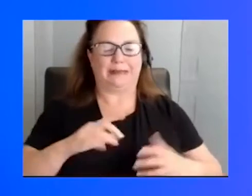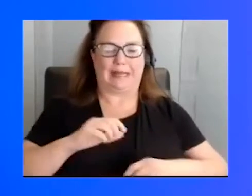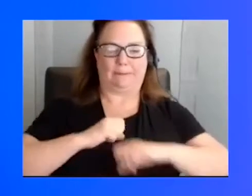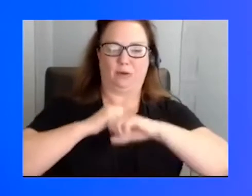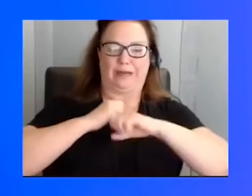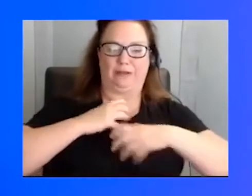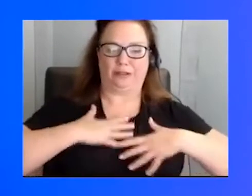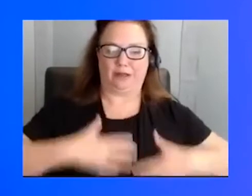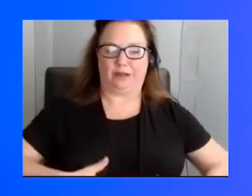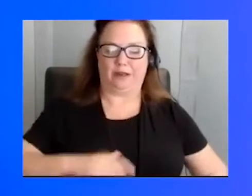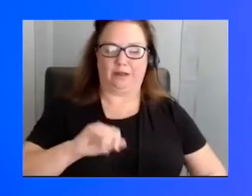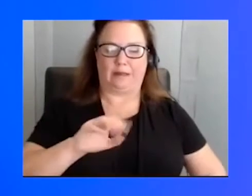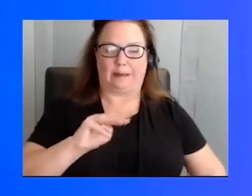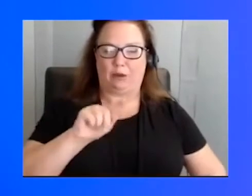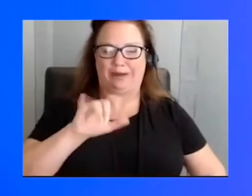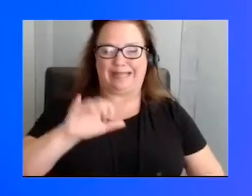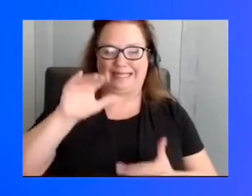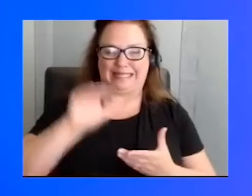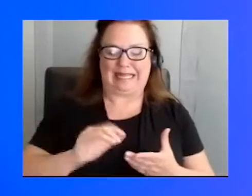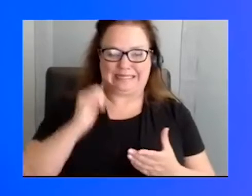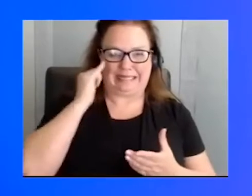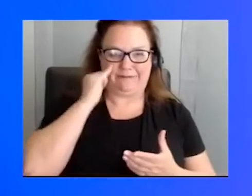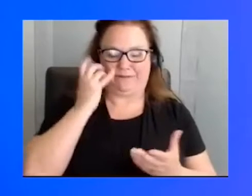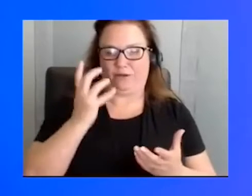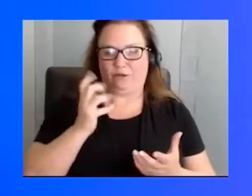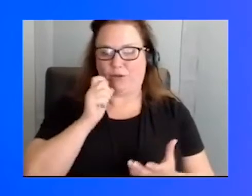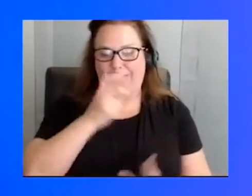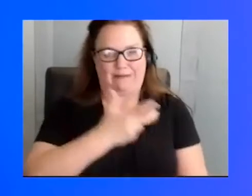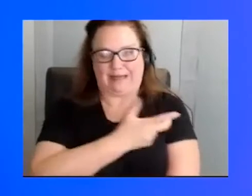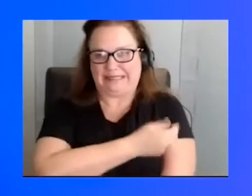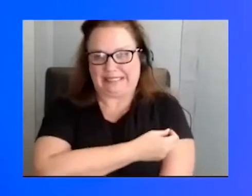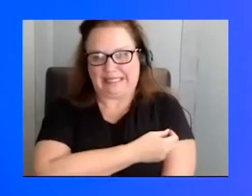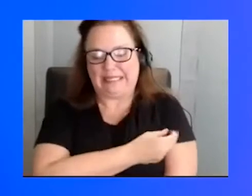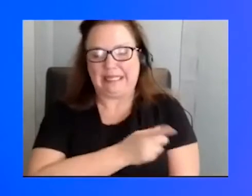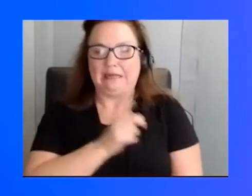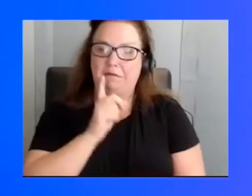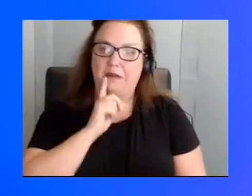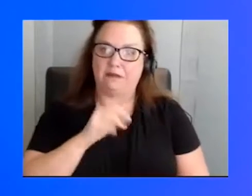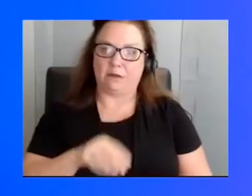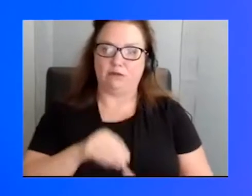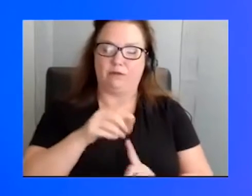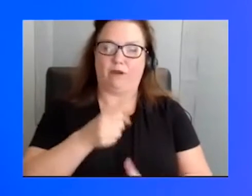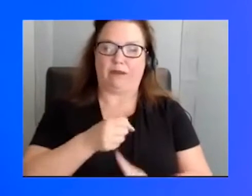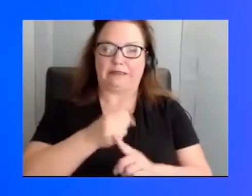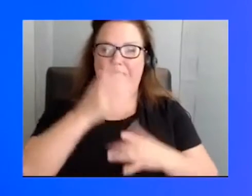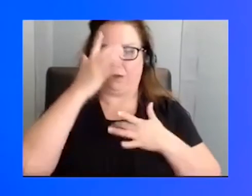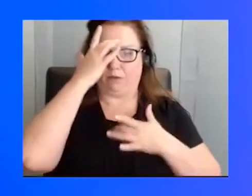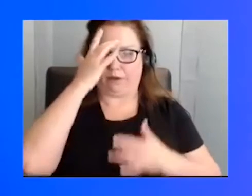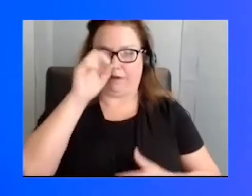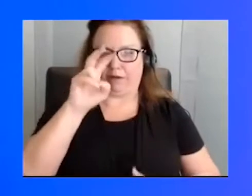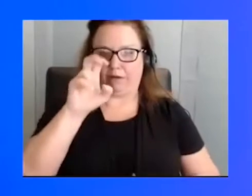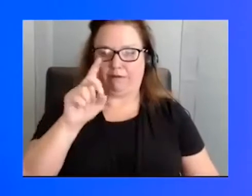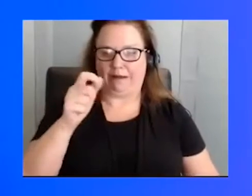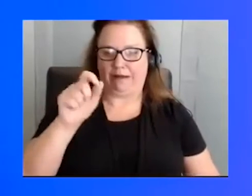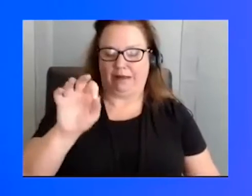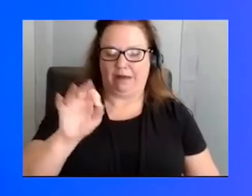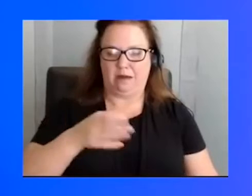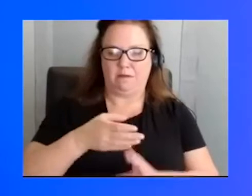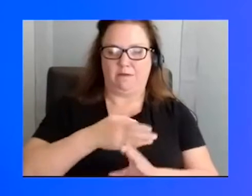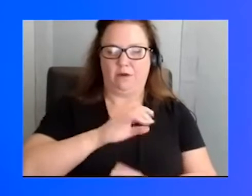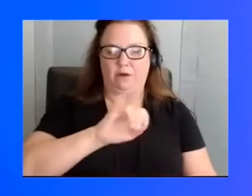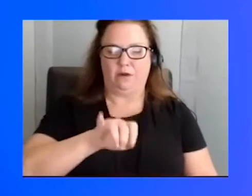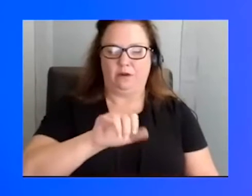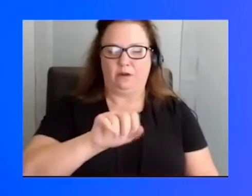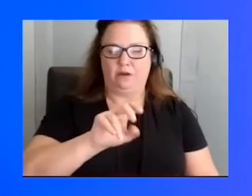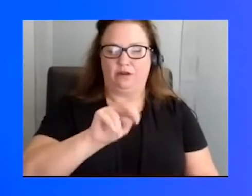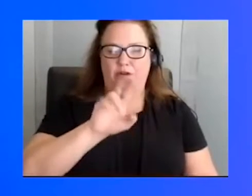as great as if you had the vaccination, especially if you got infected with COVID-19 before, say, January 1st, when the